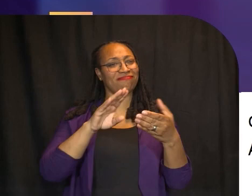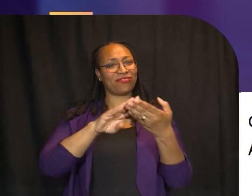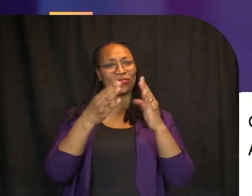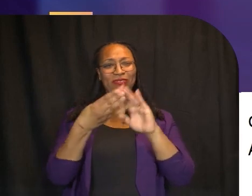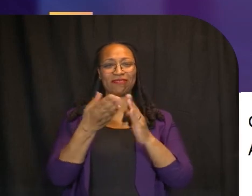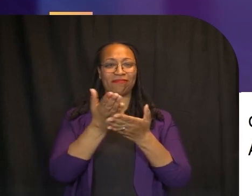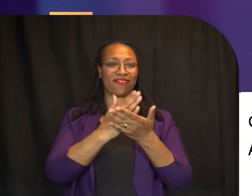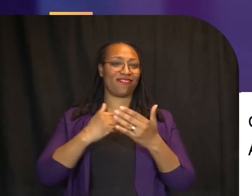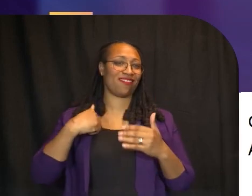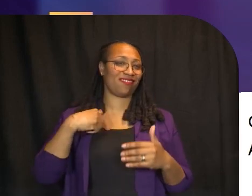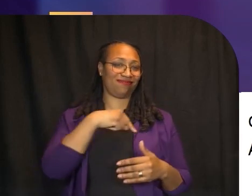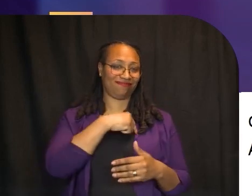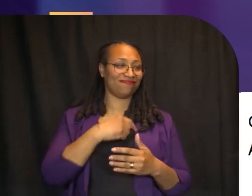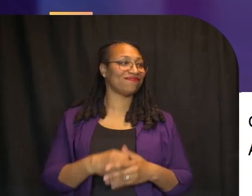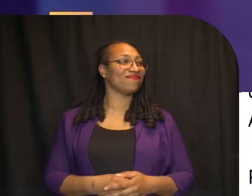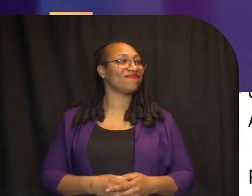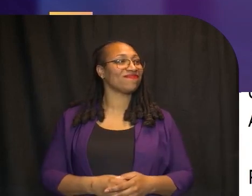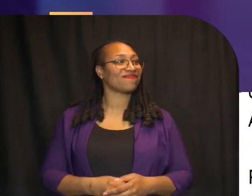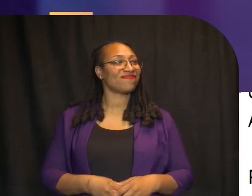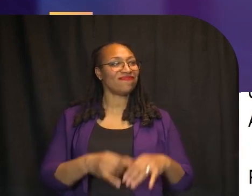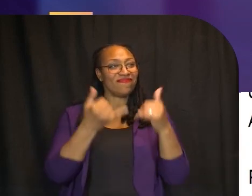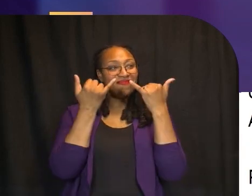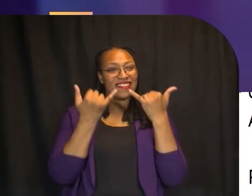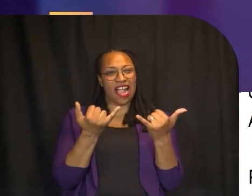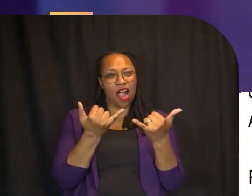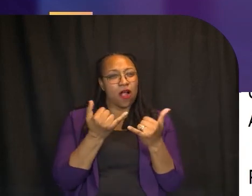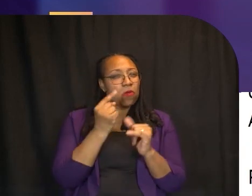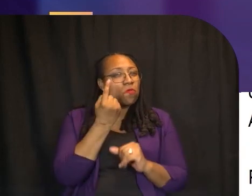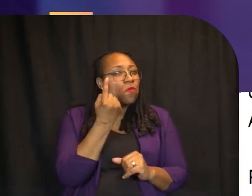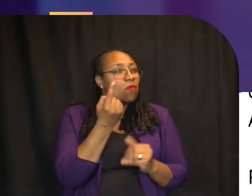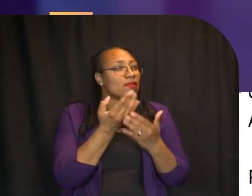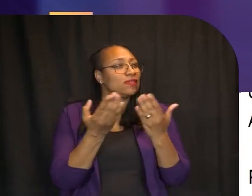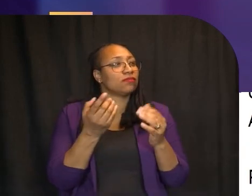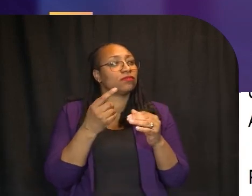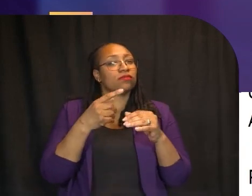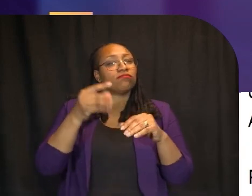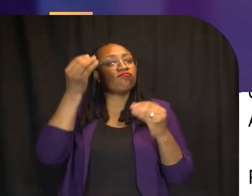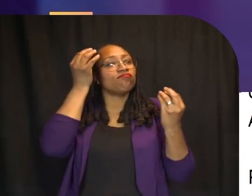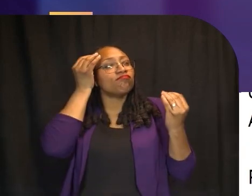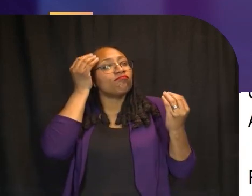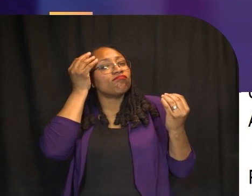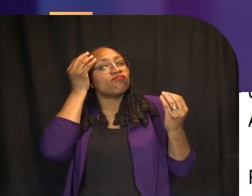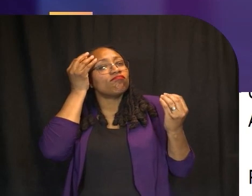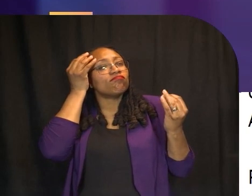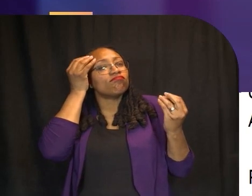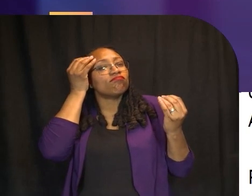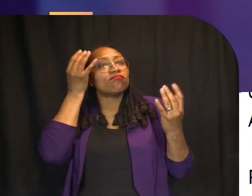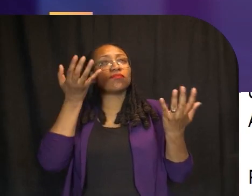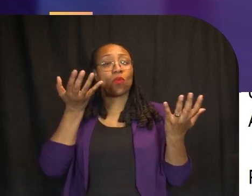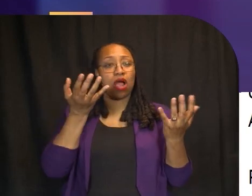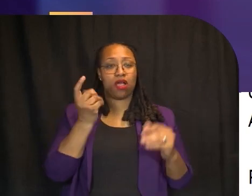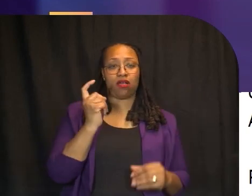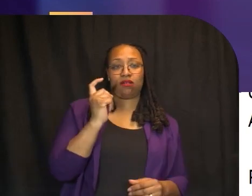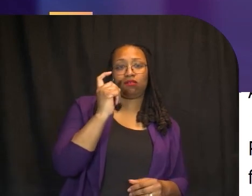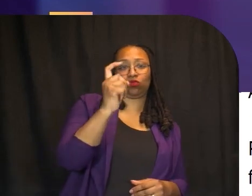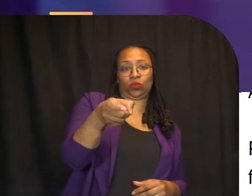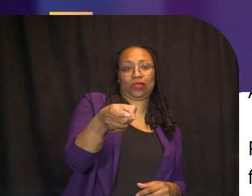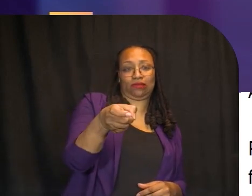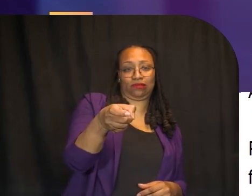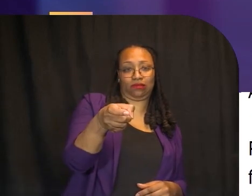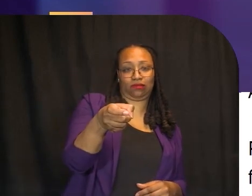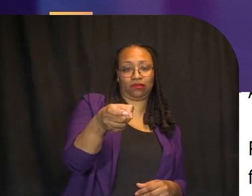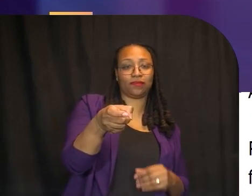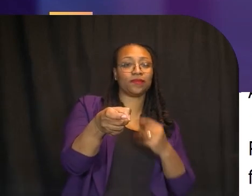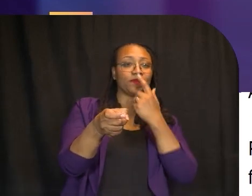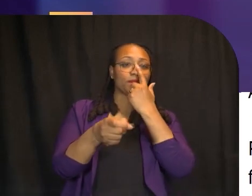request. Please consider donating to AAPD to support our core programming. Tonight's event is free to all, which we